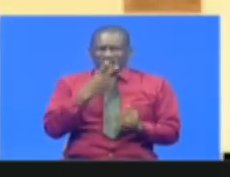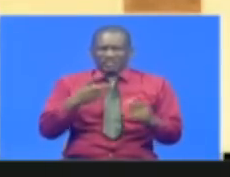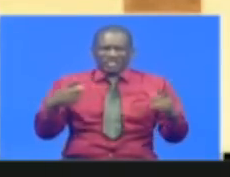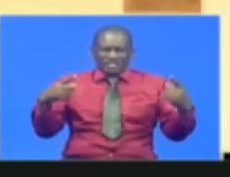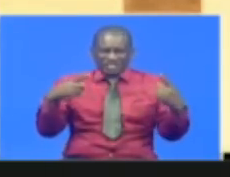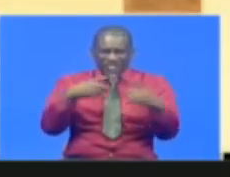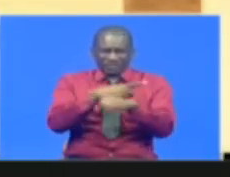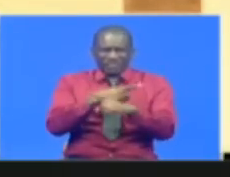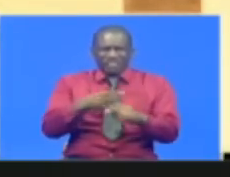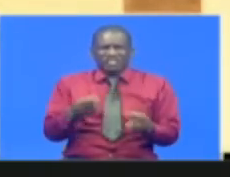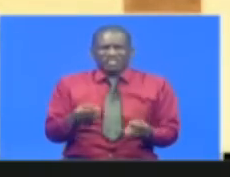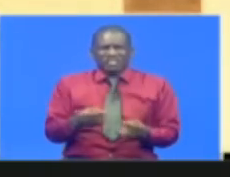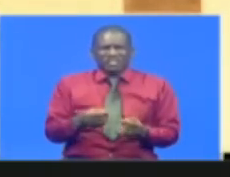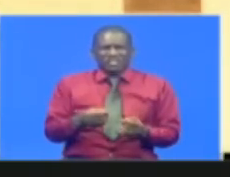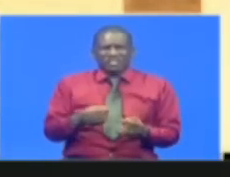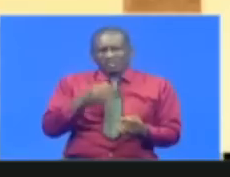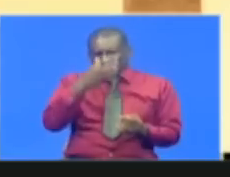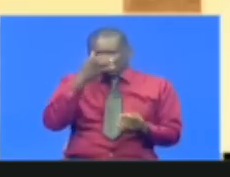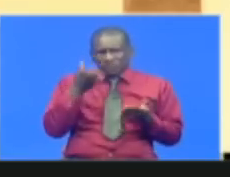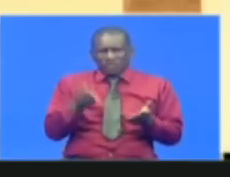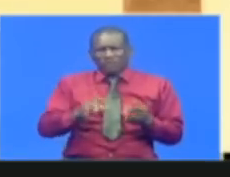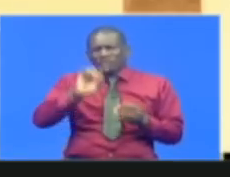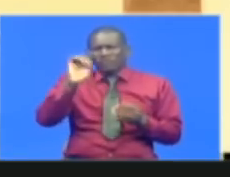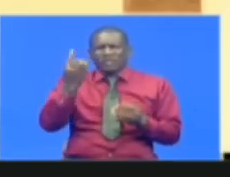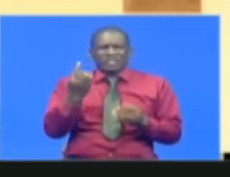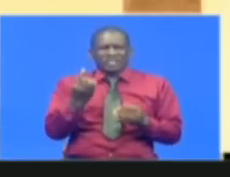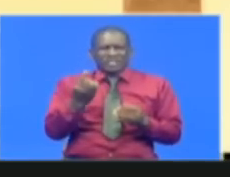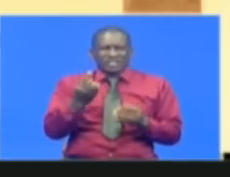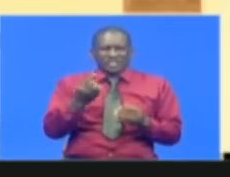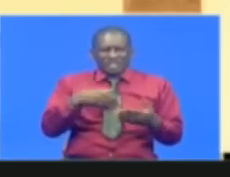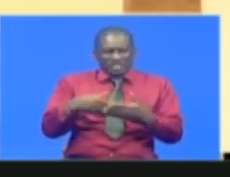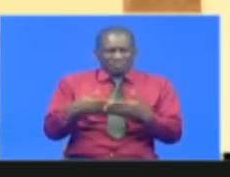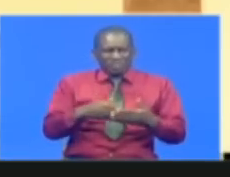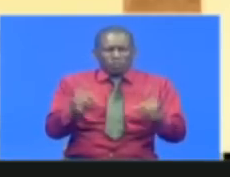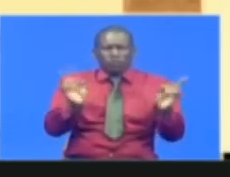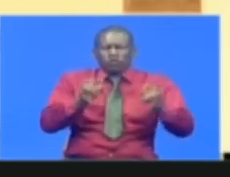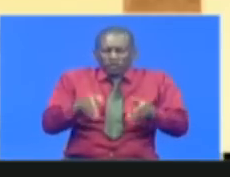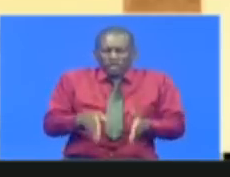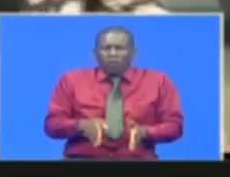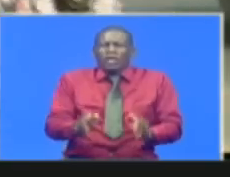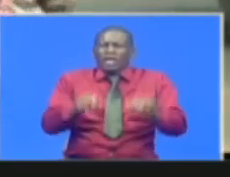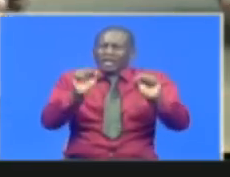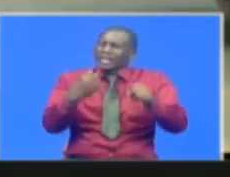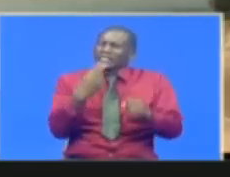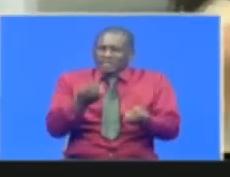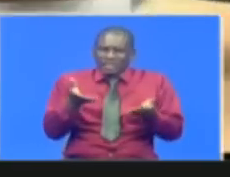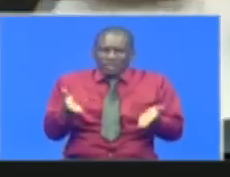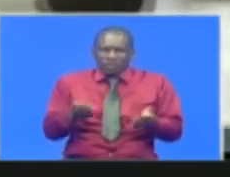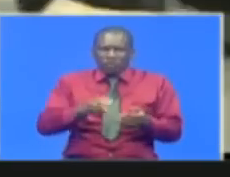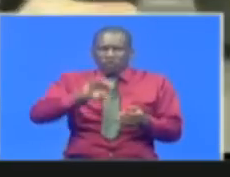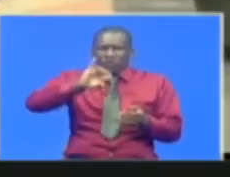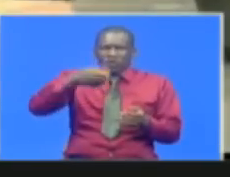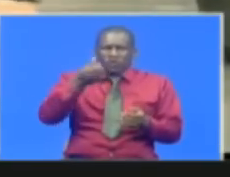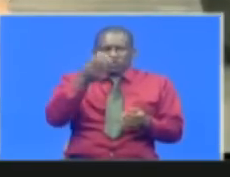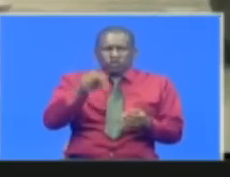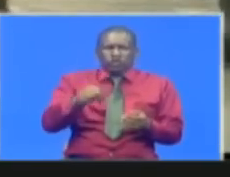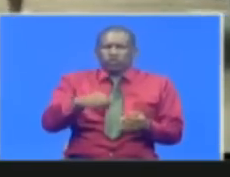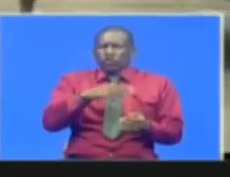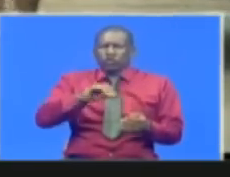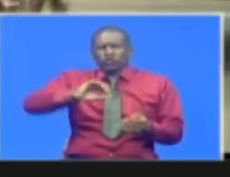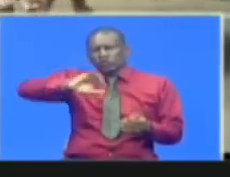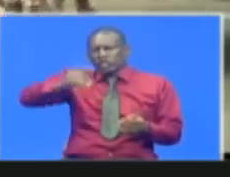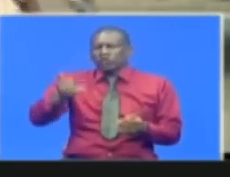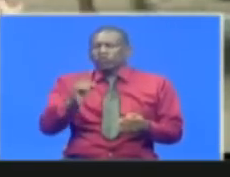difference because at first he was not the way he is right now. John will traverse the city from